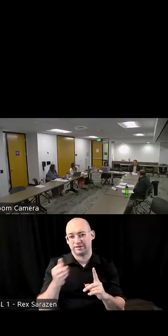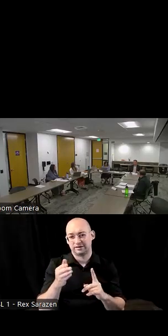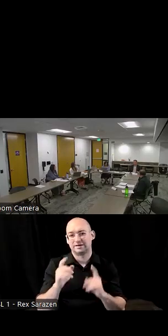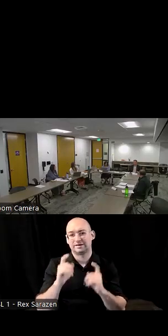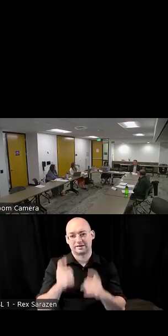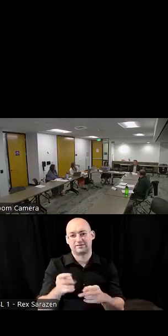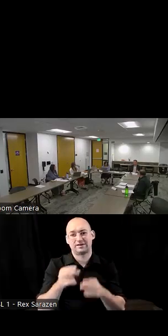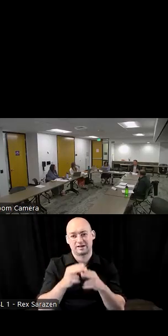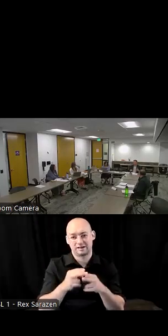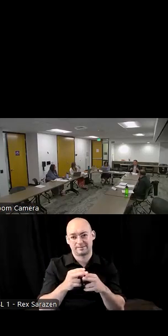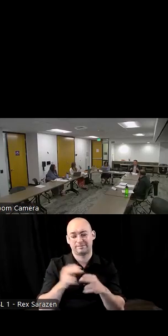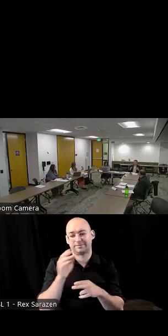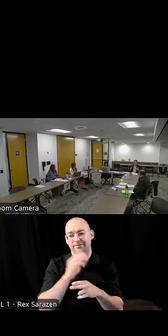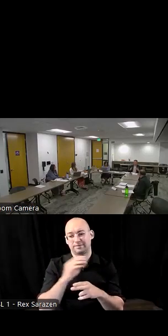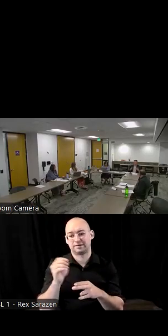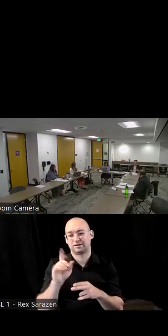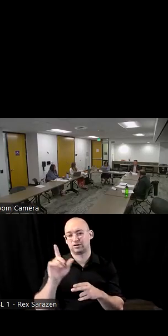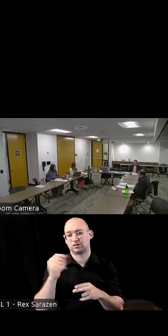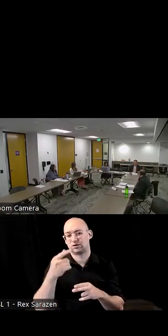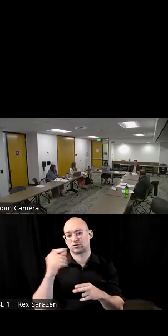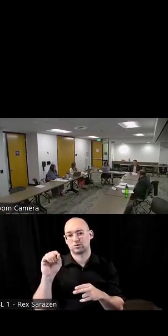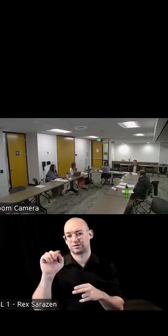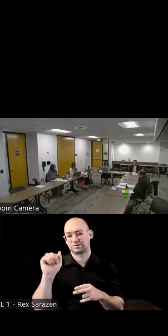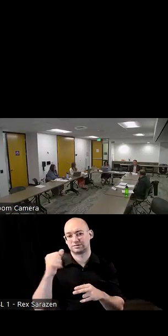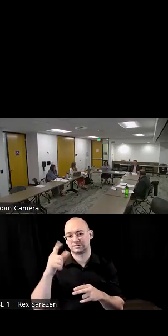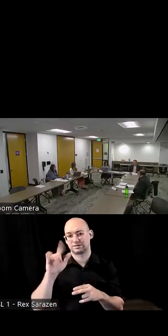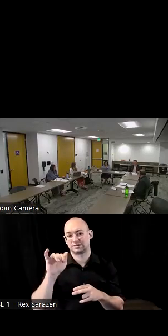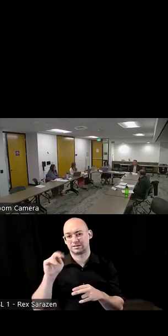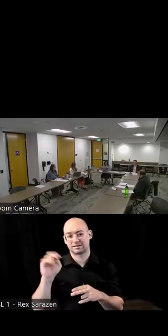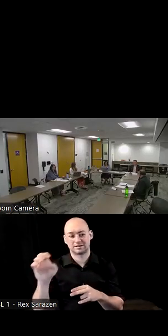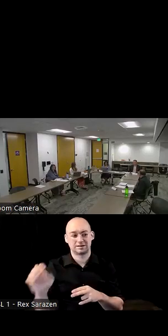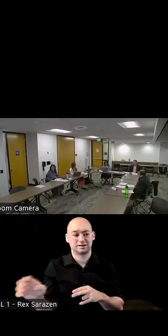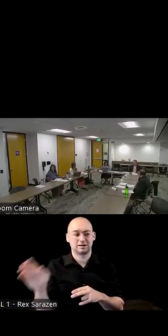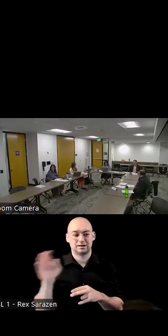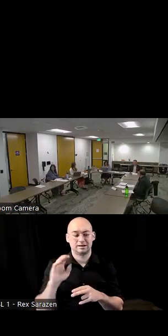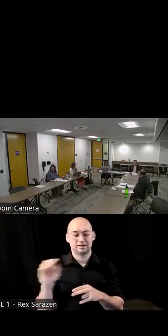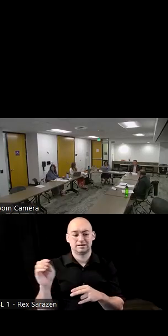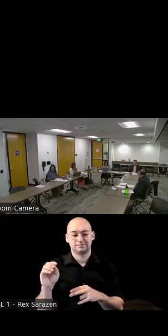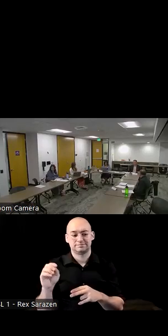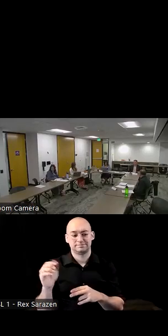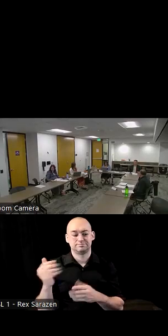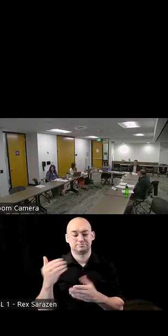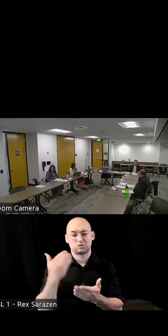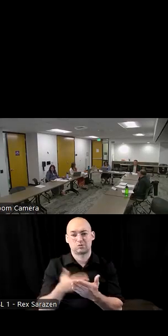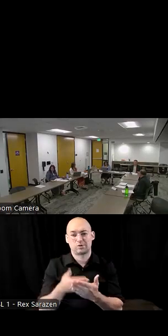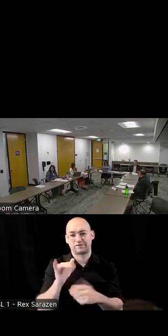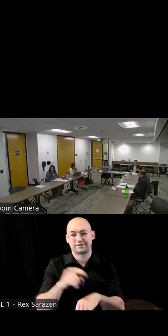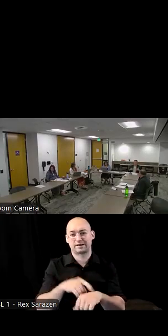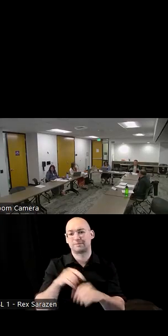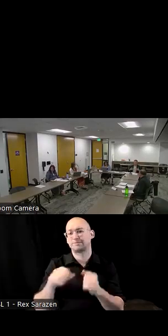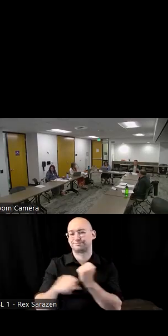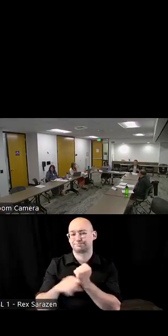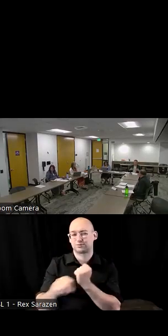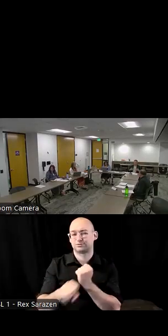name, and then probably some sort of logo, tagline. And then once we get to that point, it's really going to be about marketing.